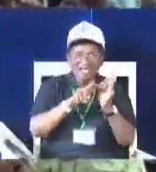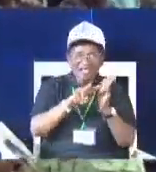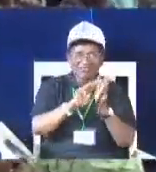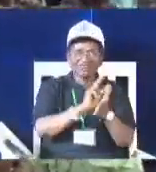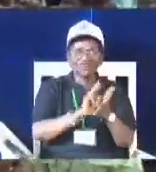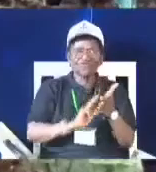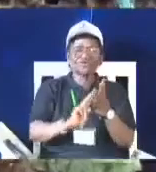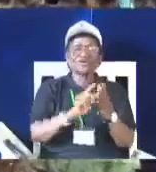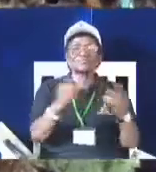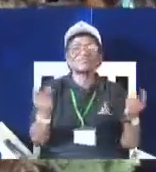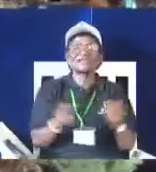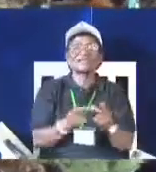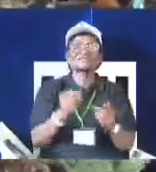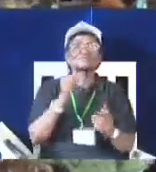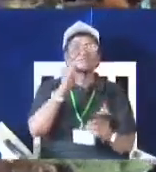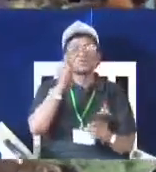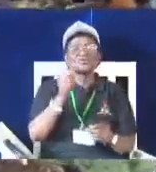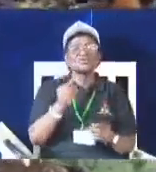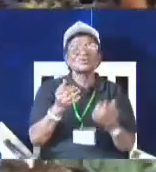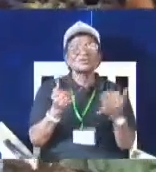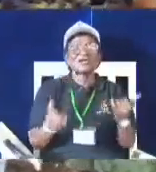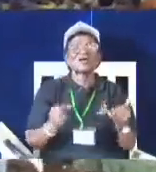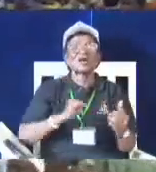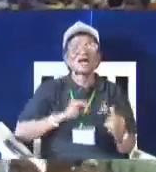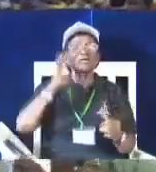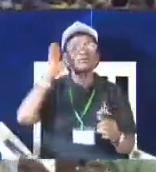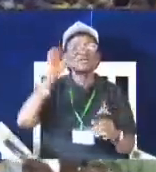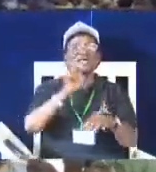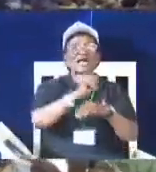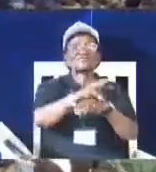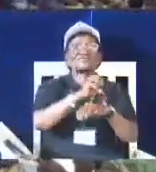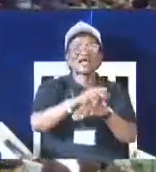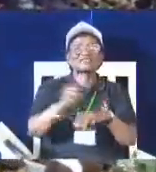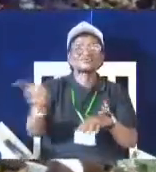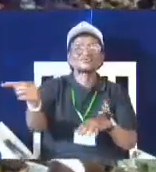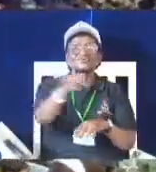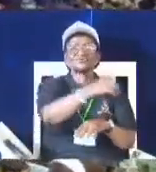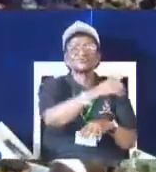Now, I will advise you to tell your friends,